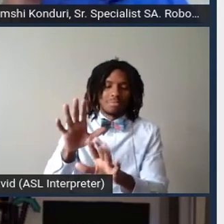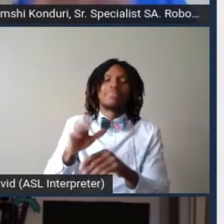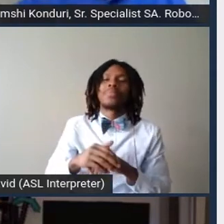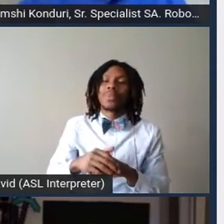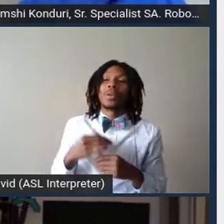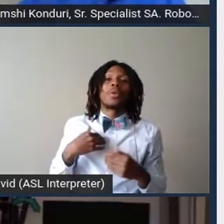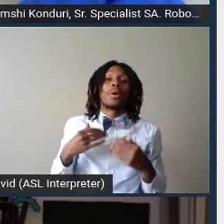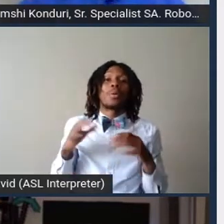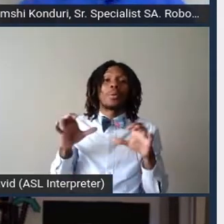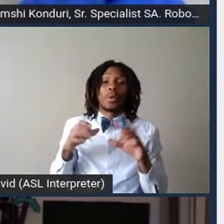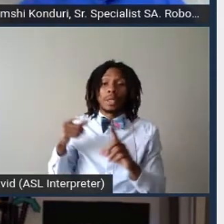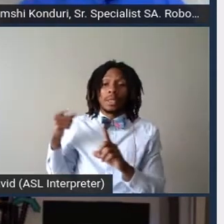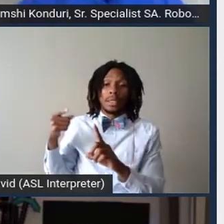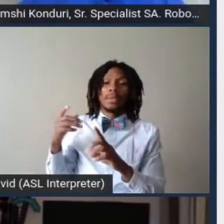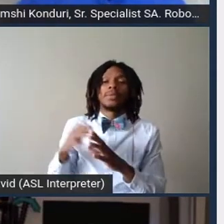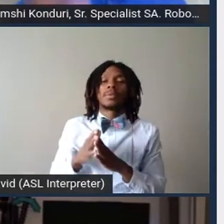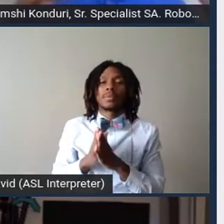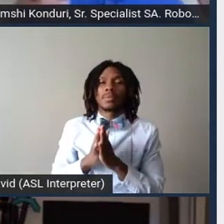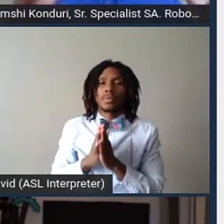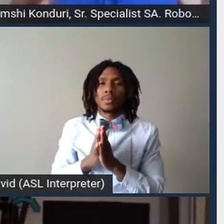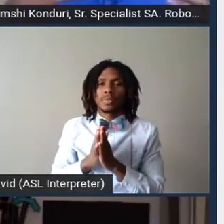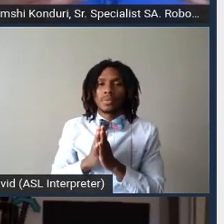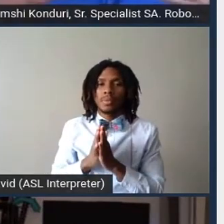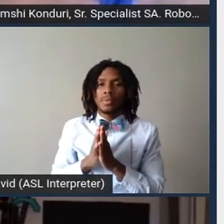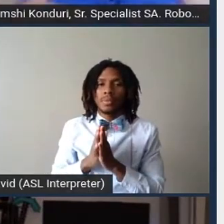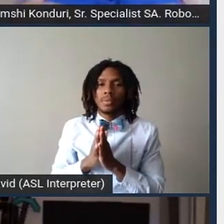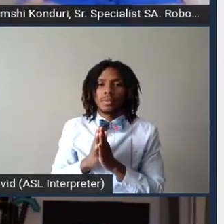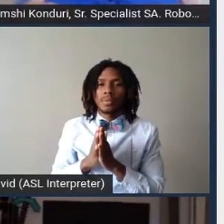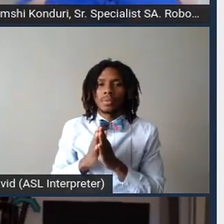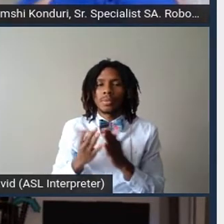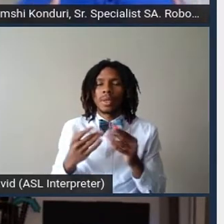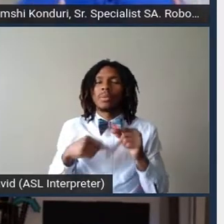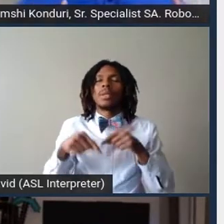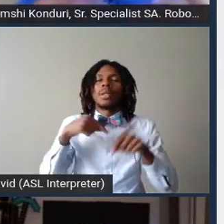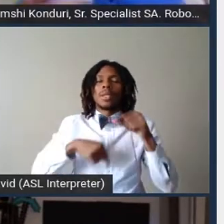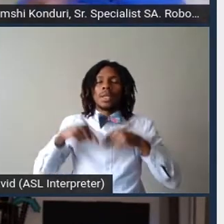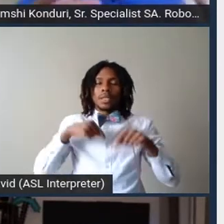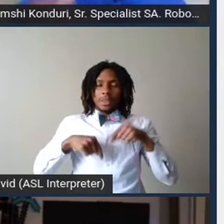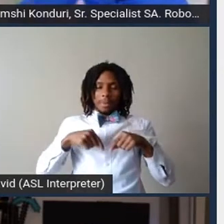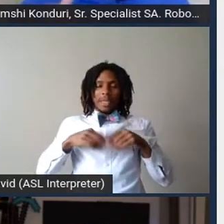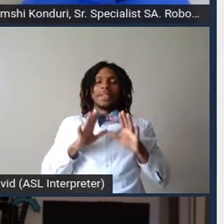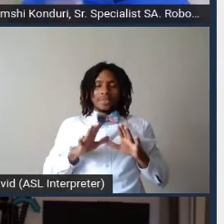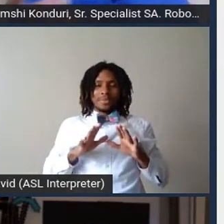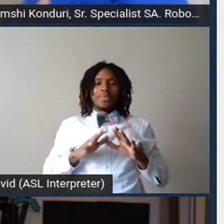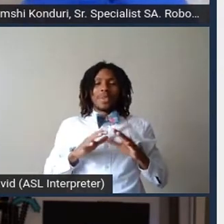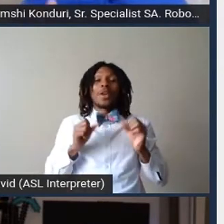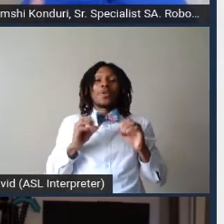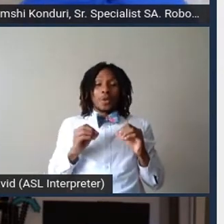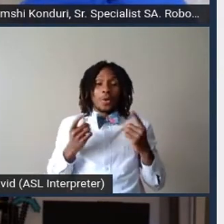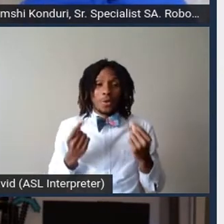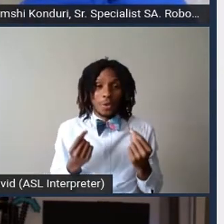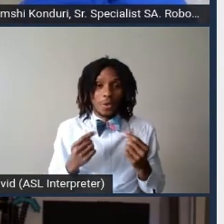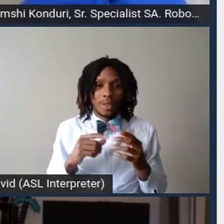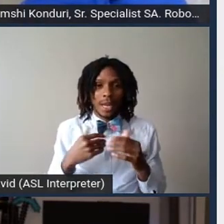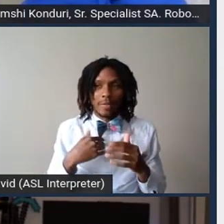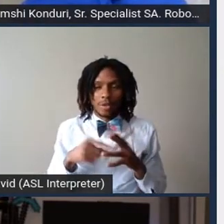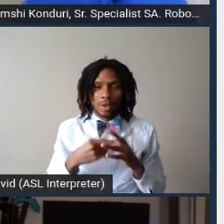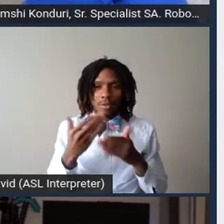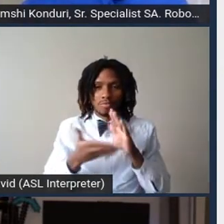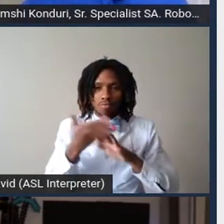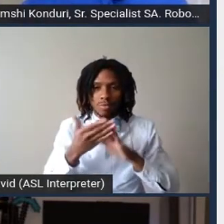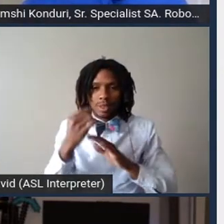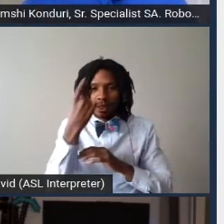doing over here is stepping back a little bit further. So what you need to do to get a simulation going on